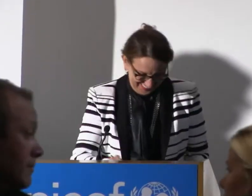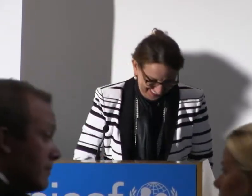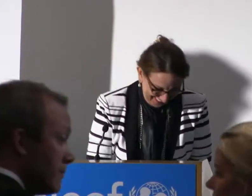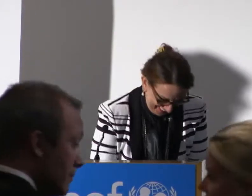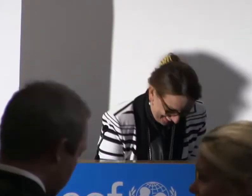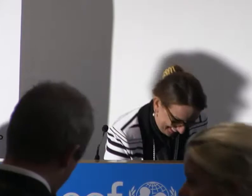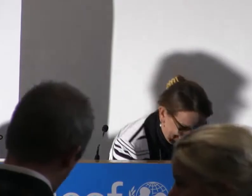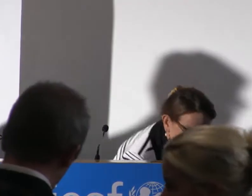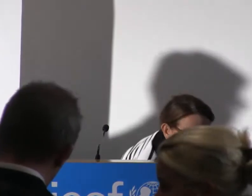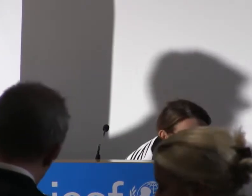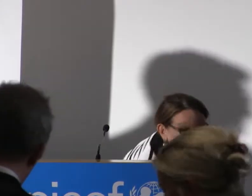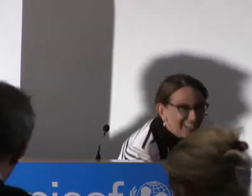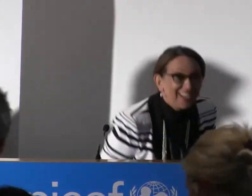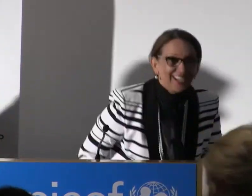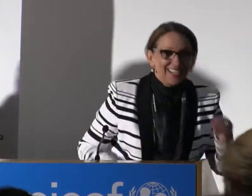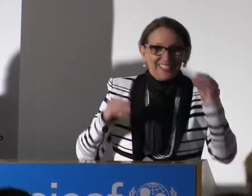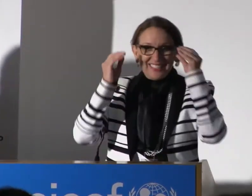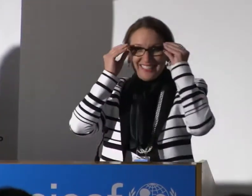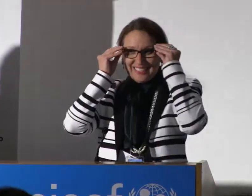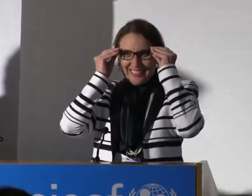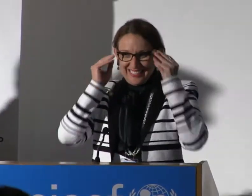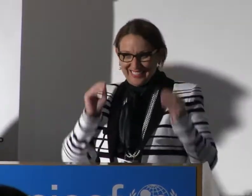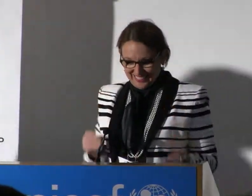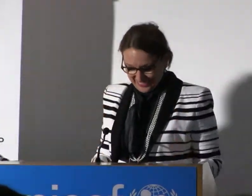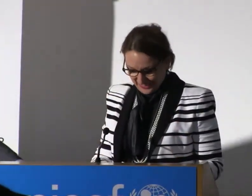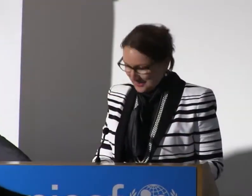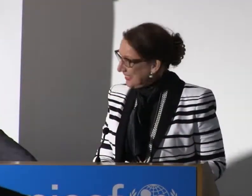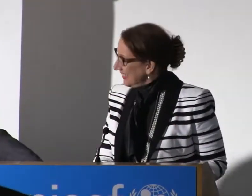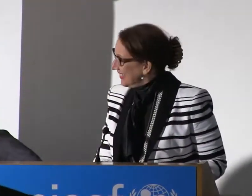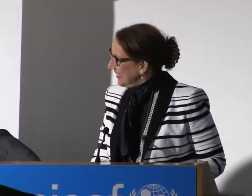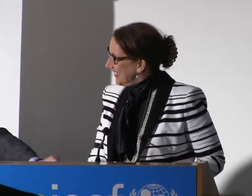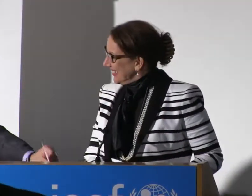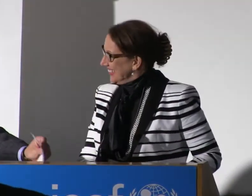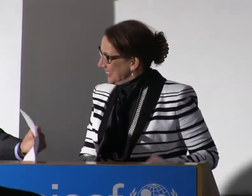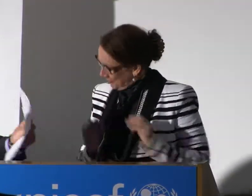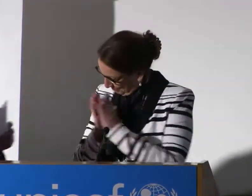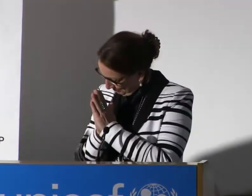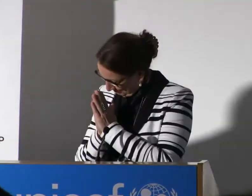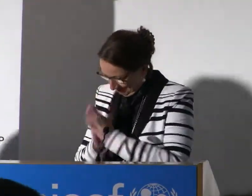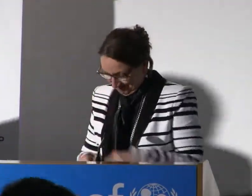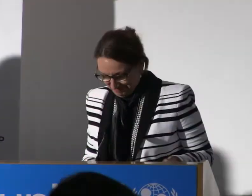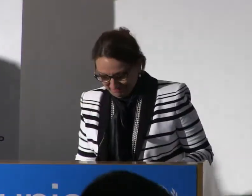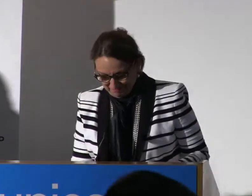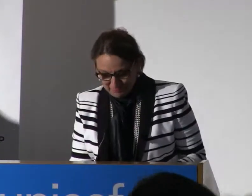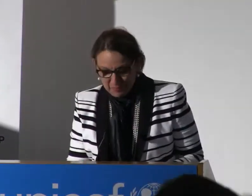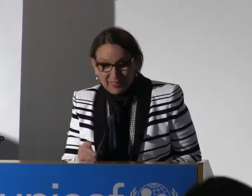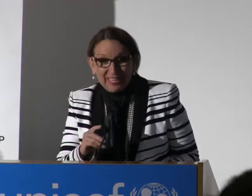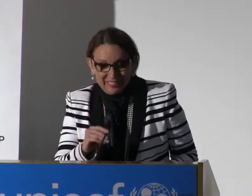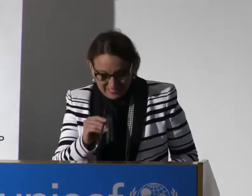UN Undersecretary and Assistant Administrator of UNDP.